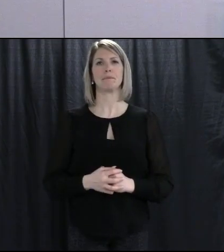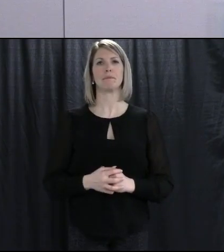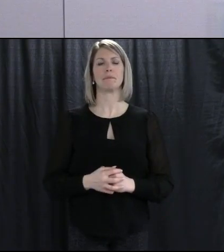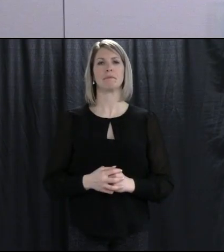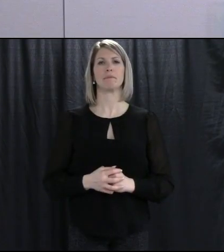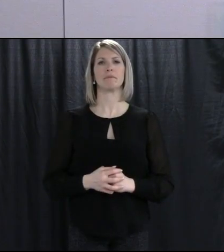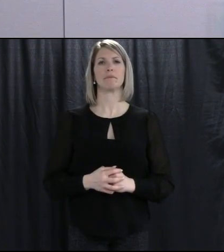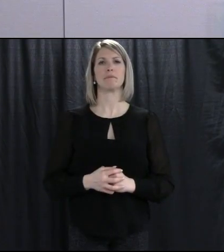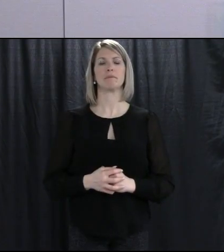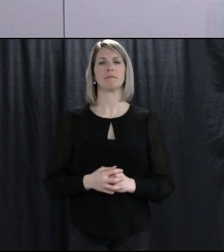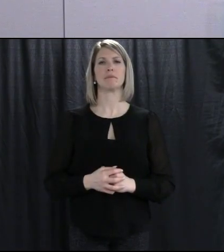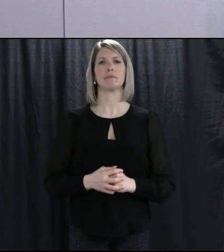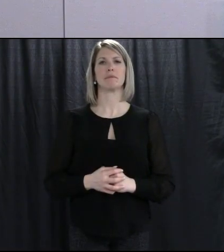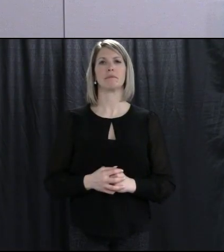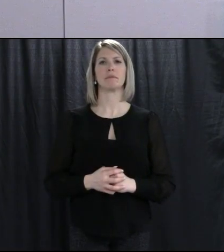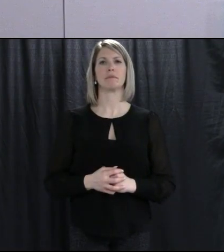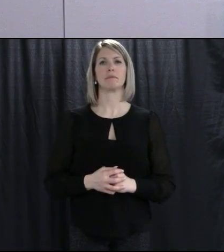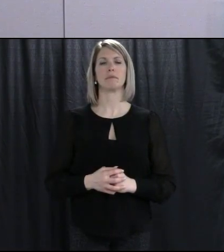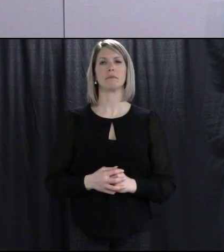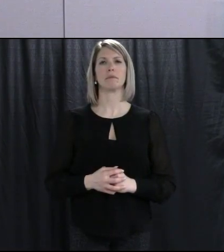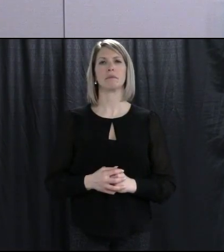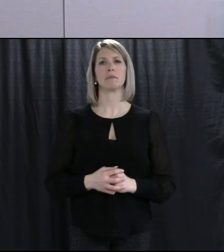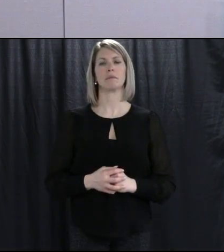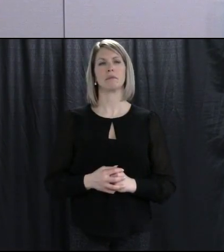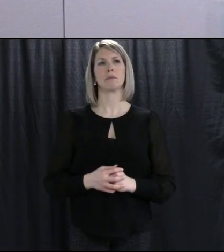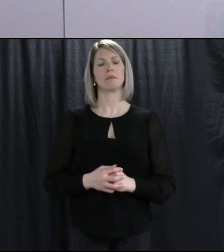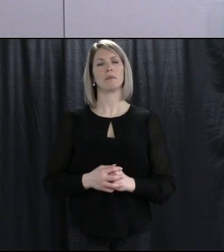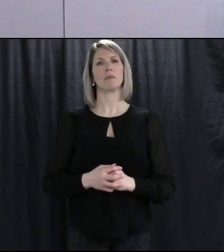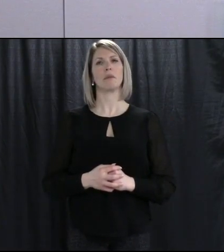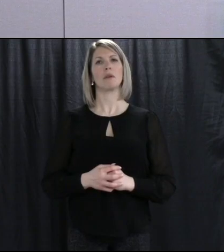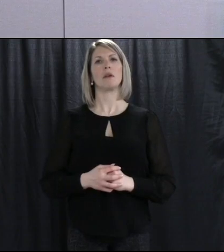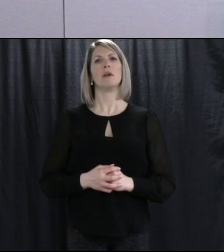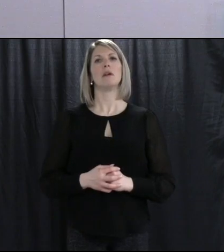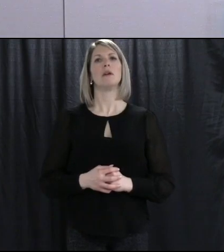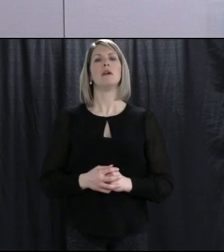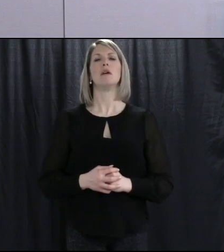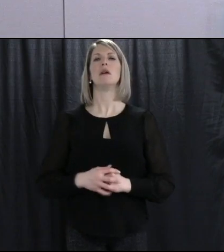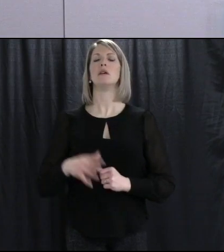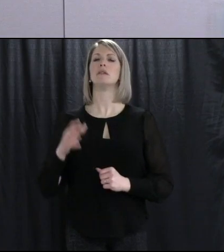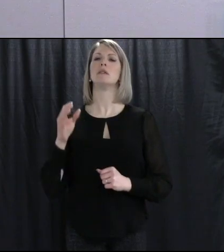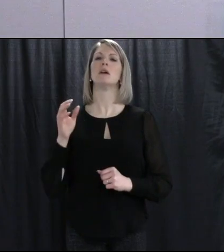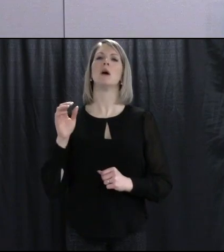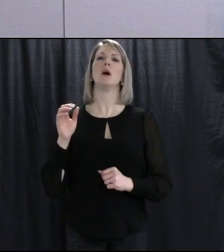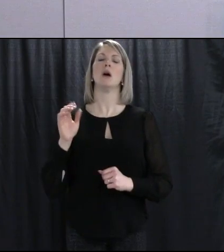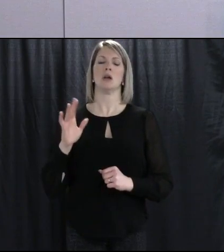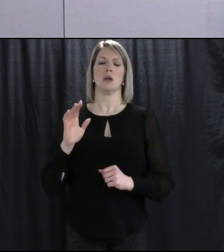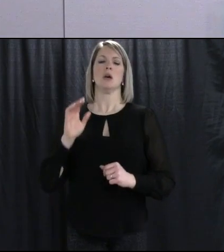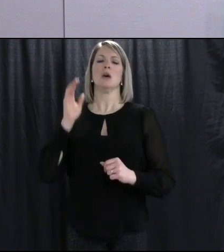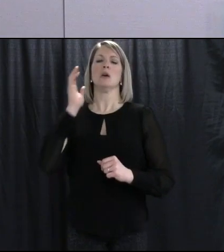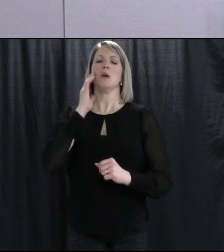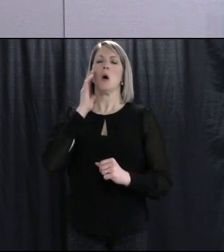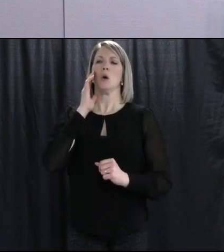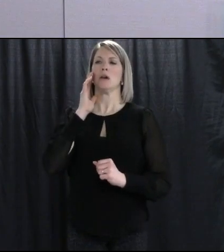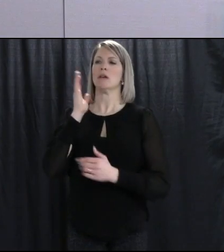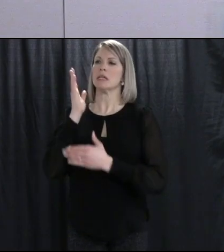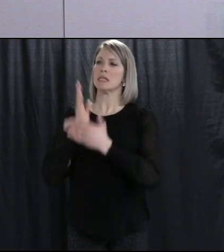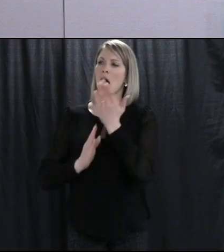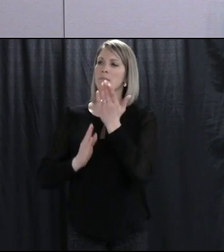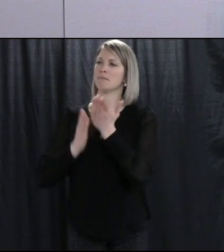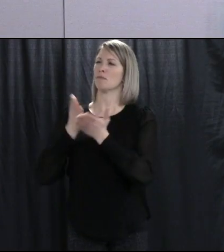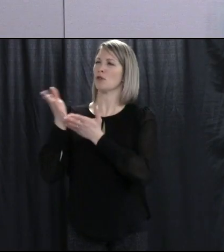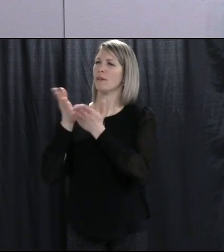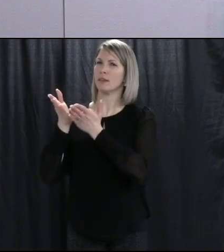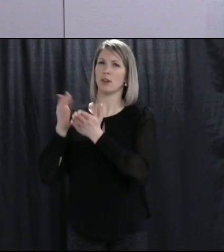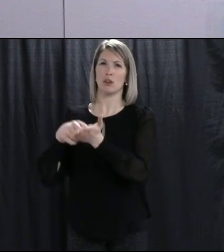The continuity of supply and what's being considered a necessary service, perhaps, Premier, you could